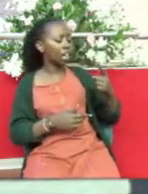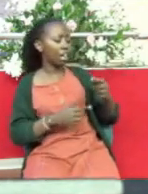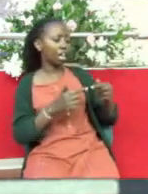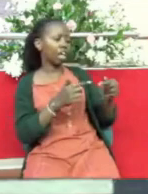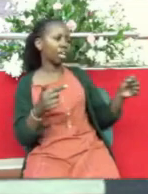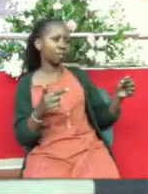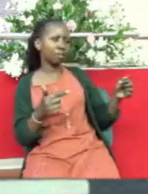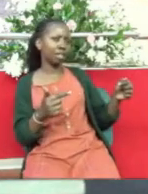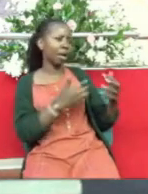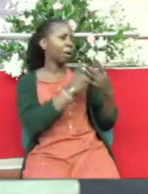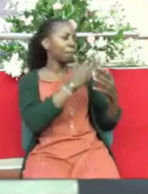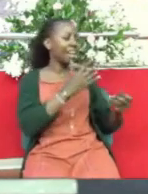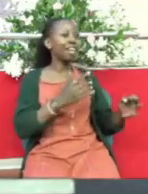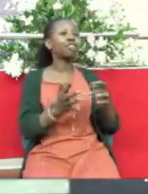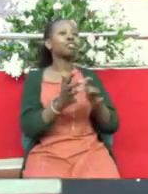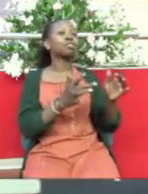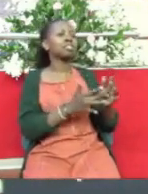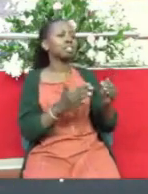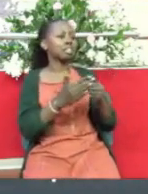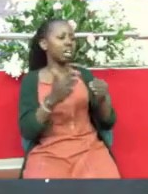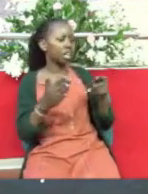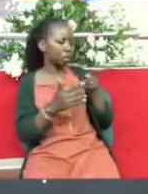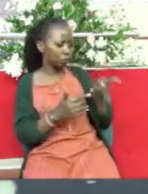Nikakiambia. The blood of Jesus is against you.